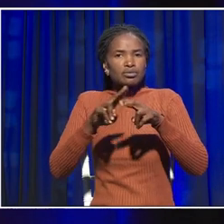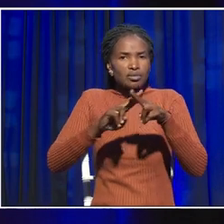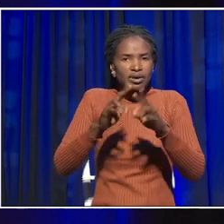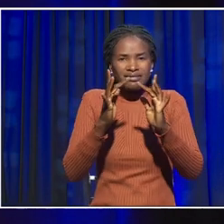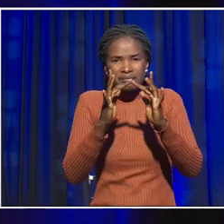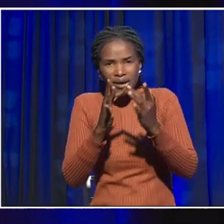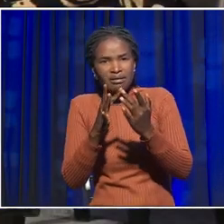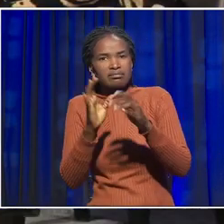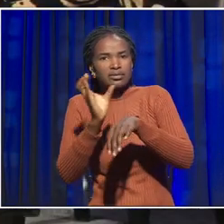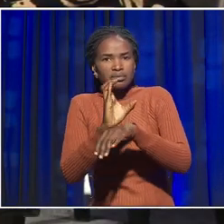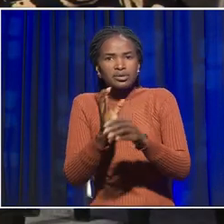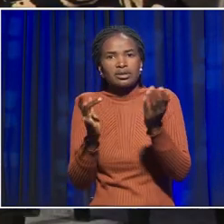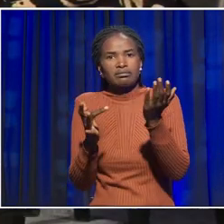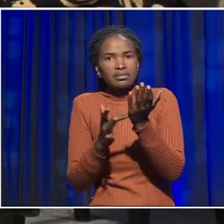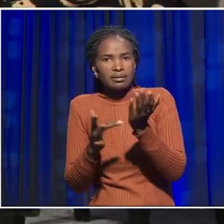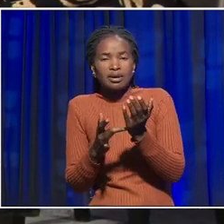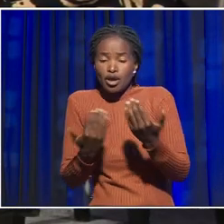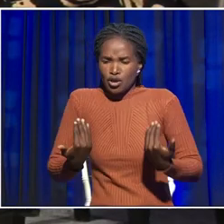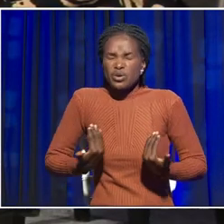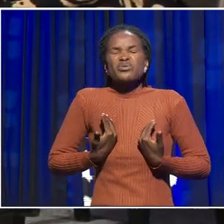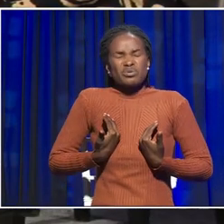that our younger people, youth